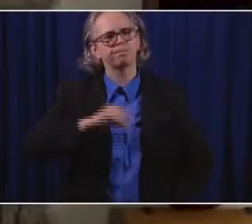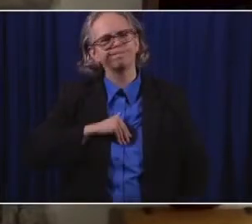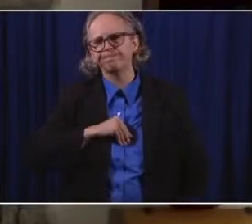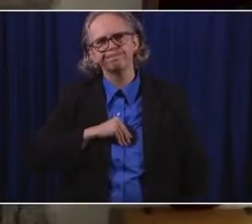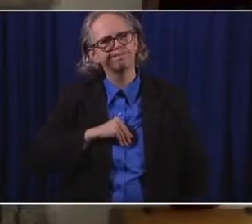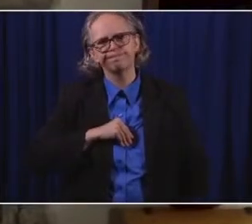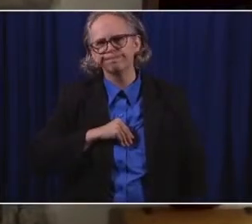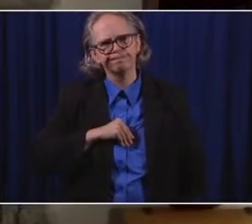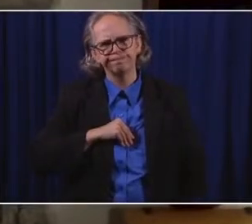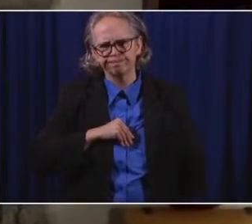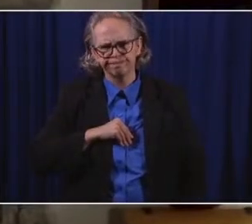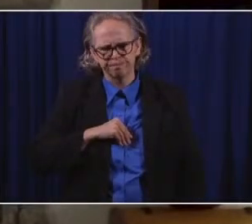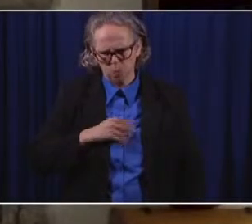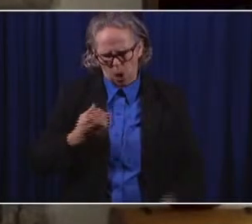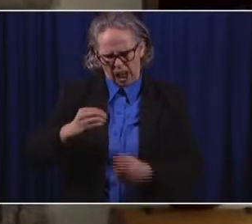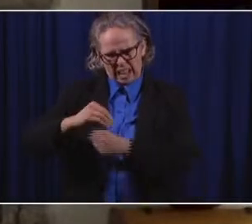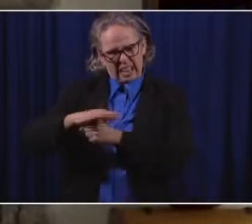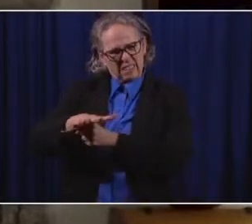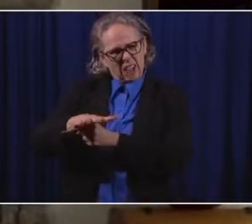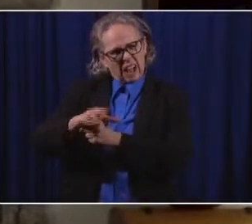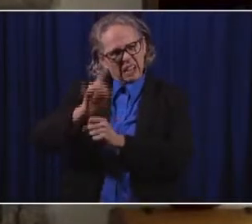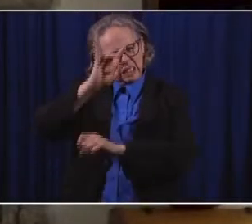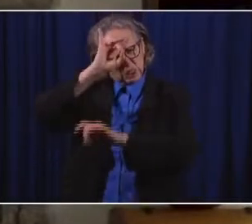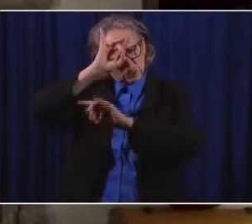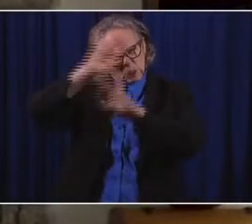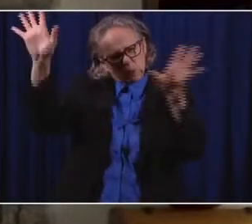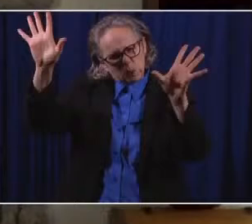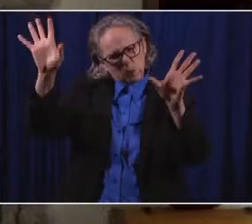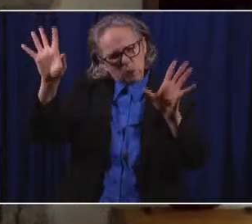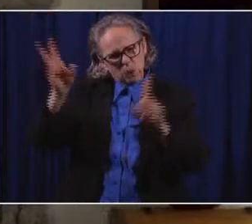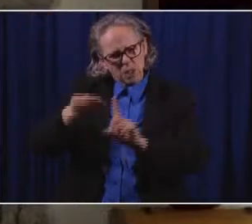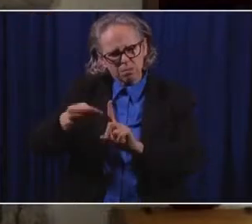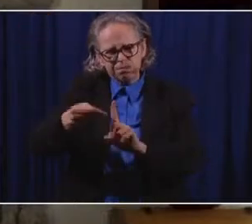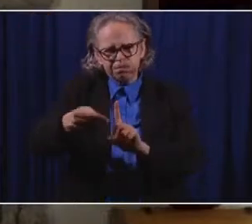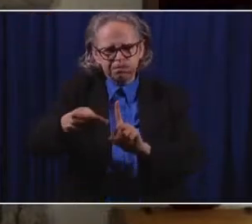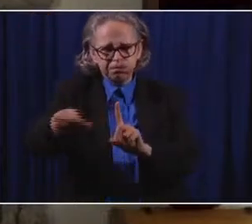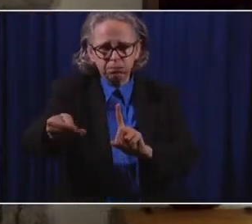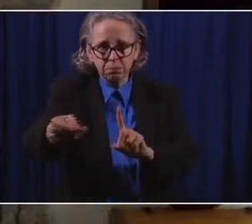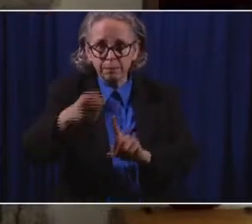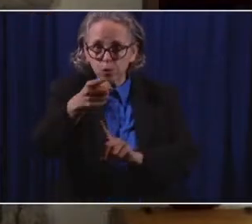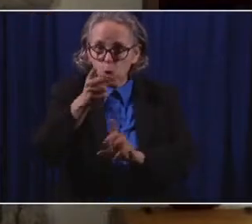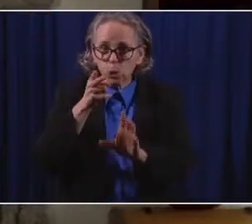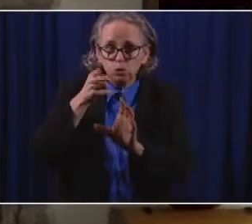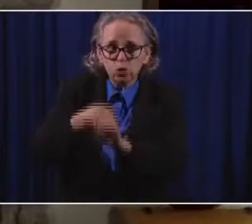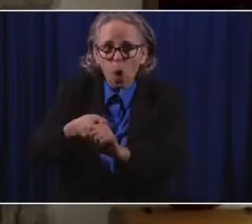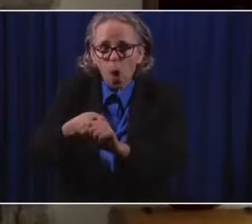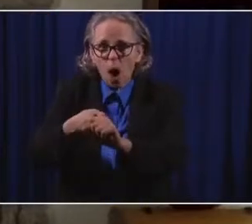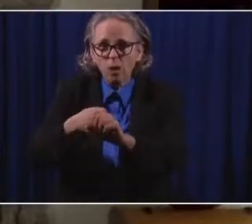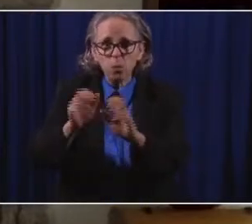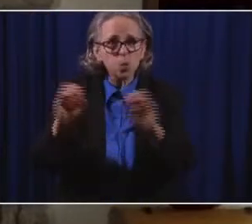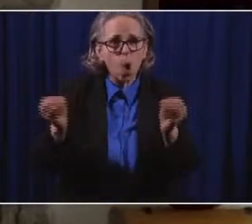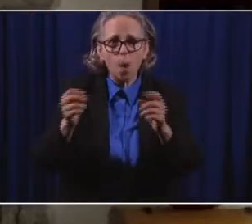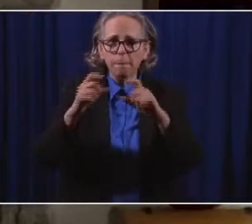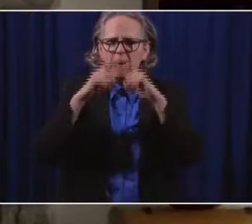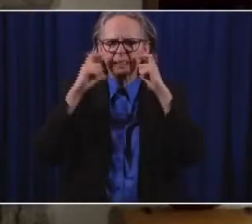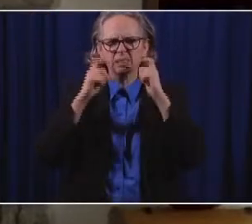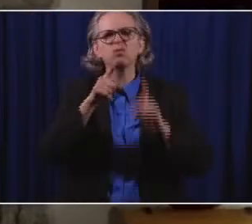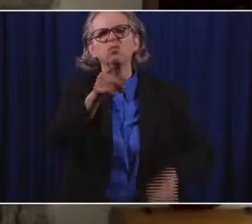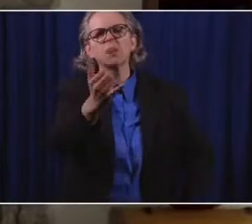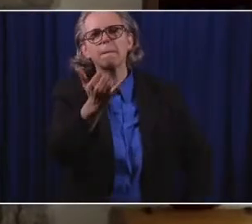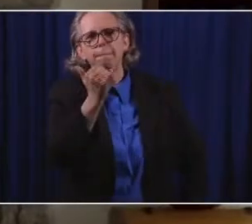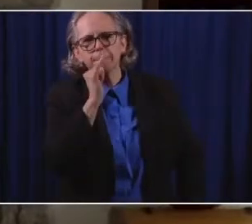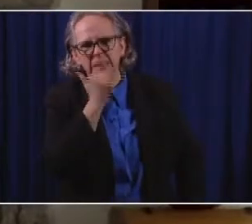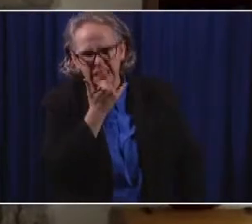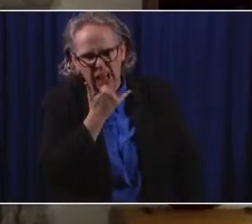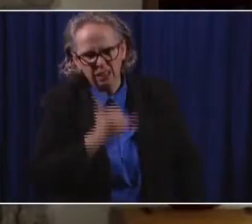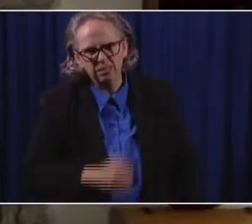in the state of Ohio is a mistake. And so, I again would urge people, wear masks,